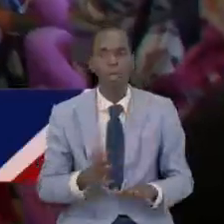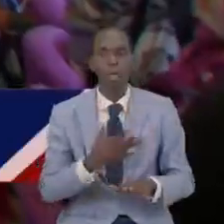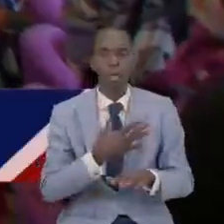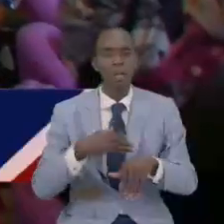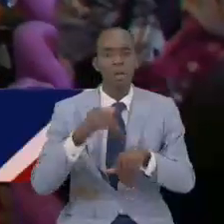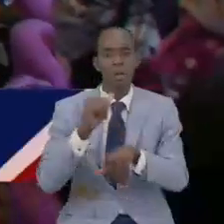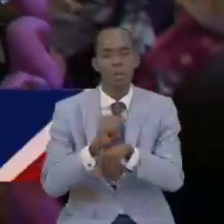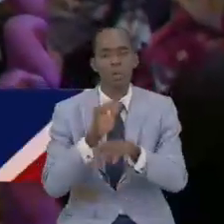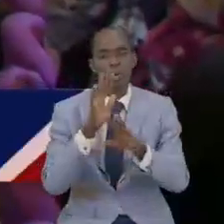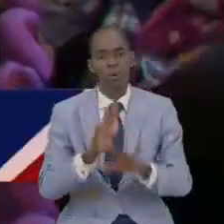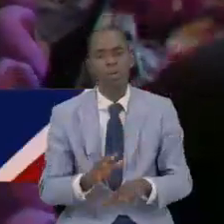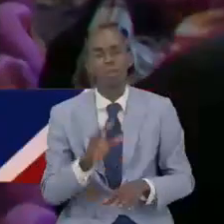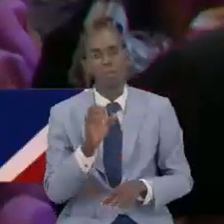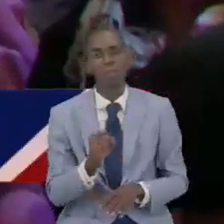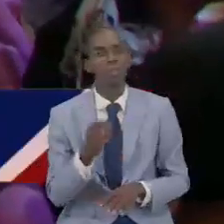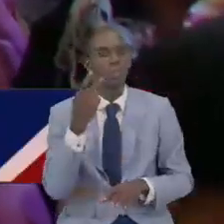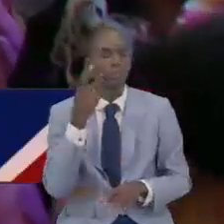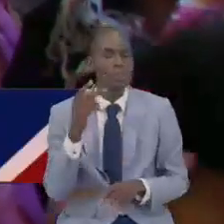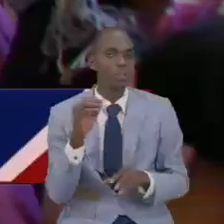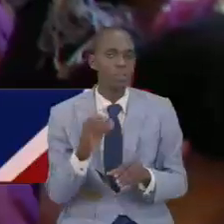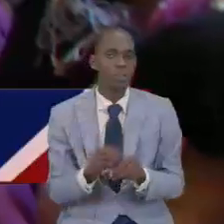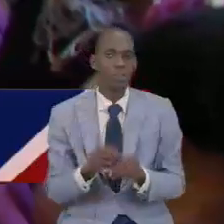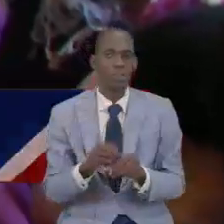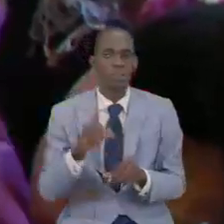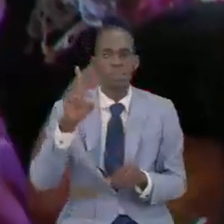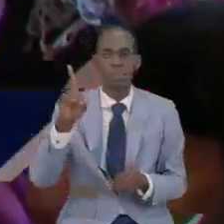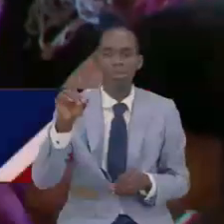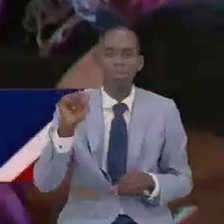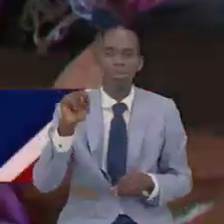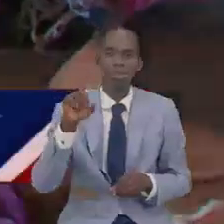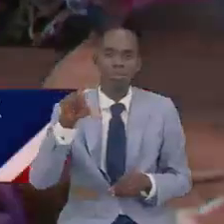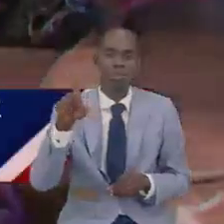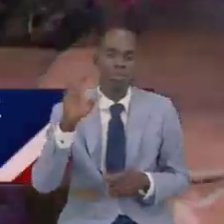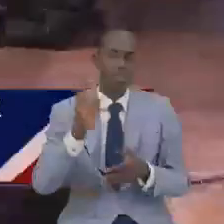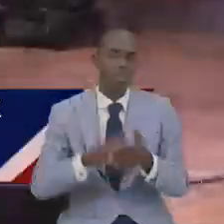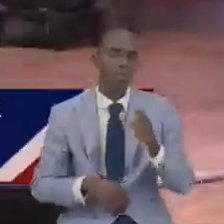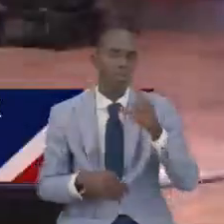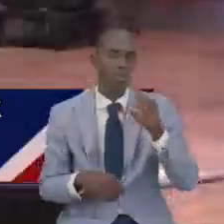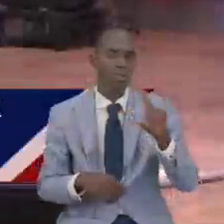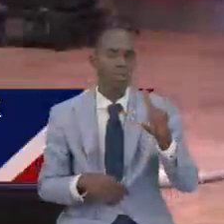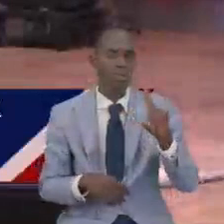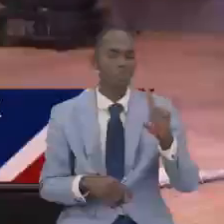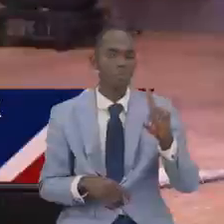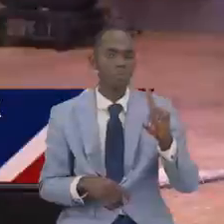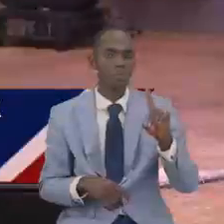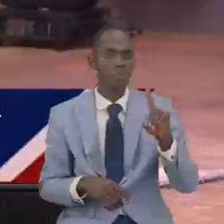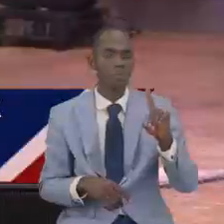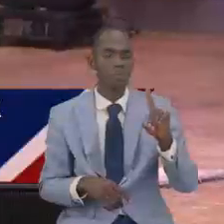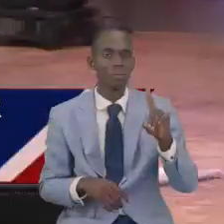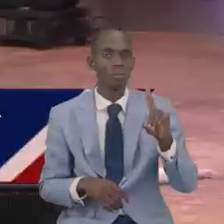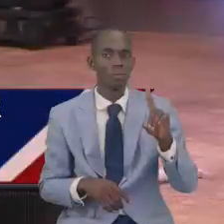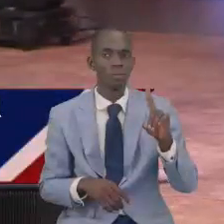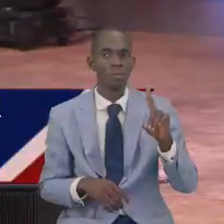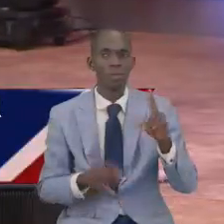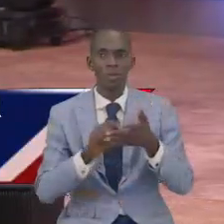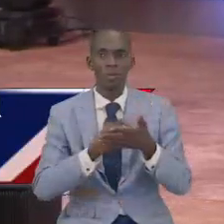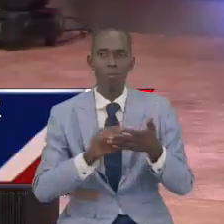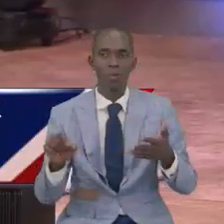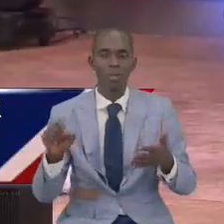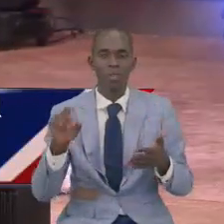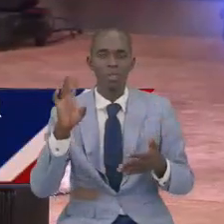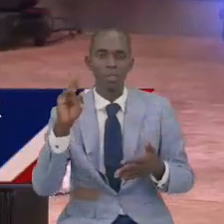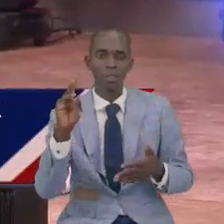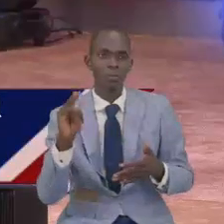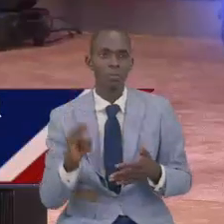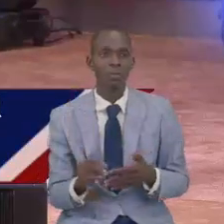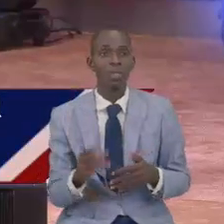We're coming to chapter 1 of Daniel. In chapter 1 of Daniel, that is verse 17,